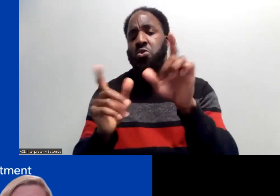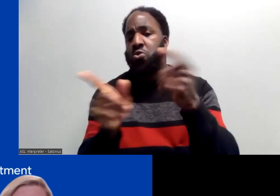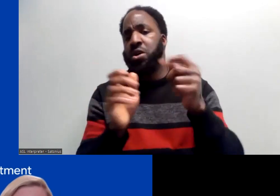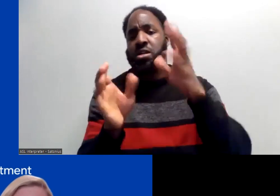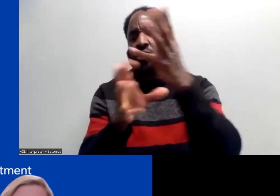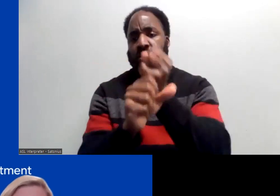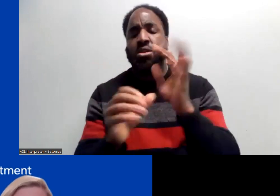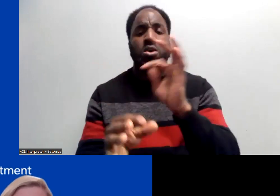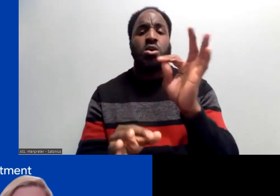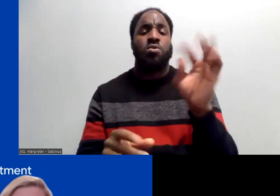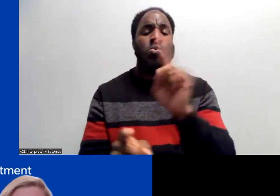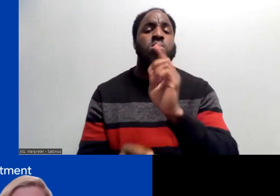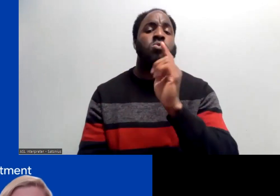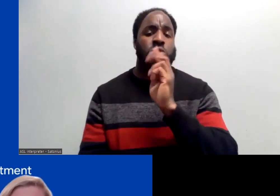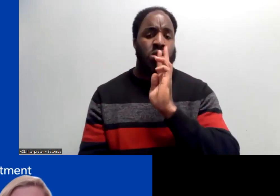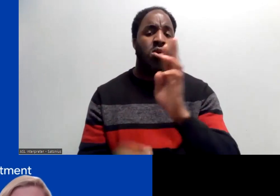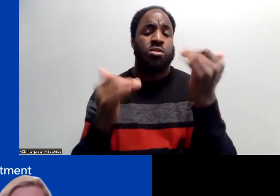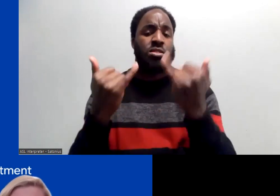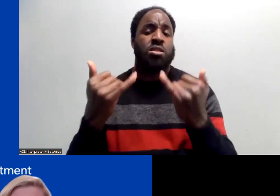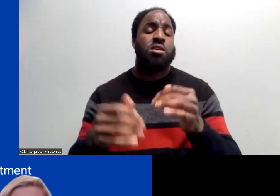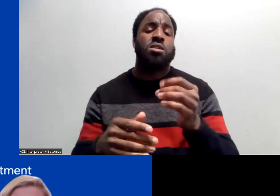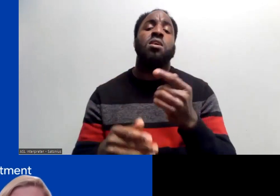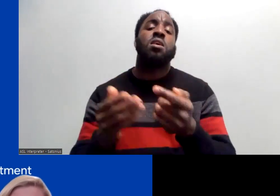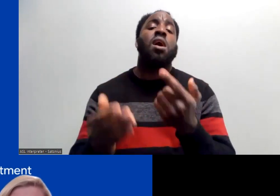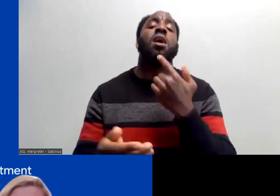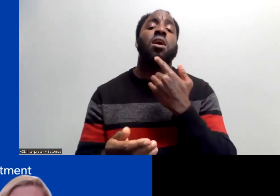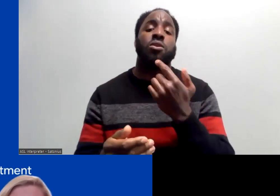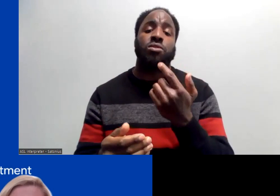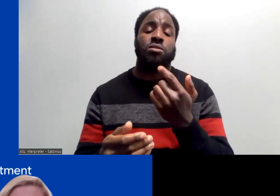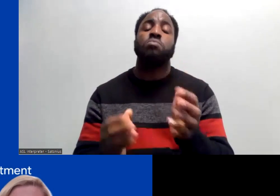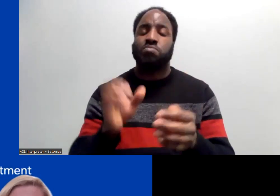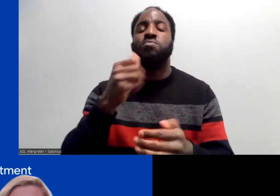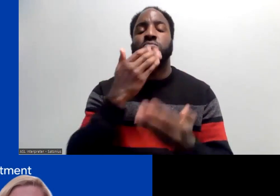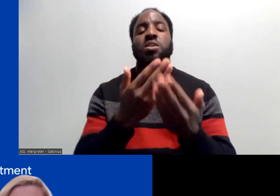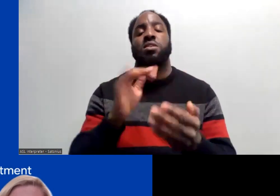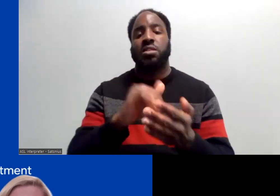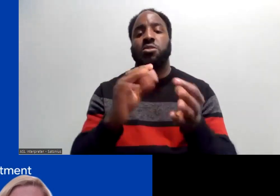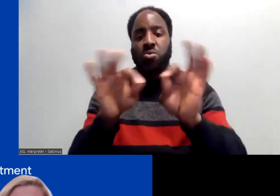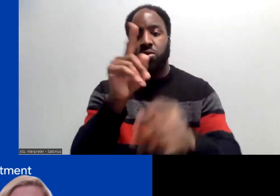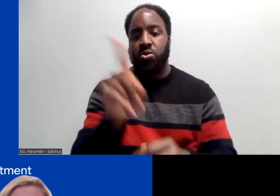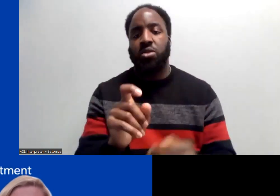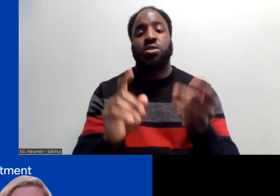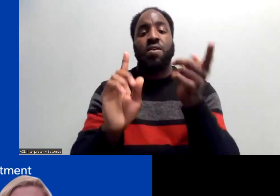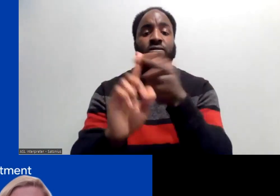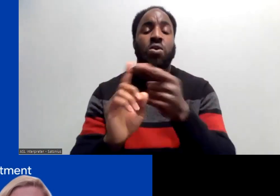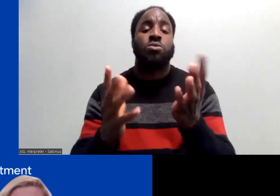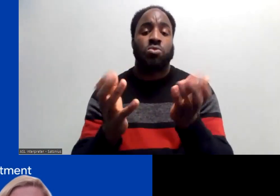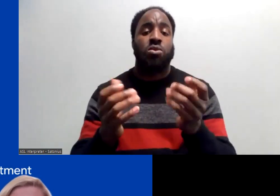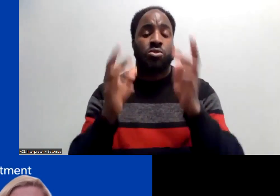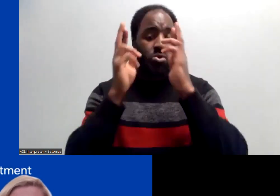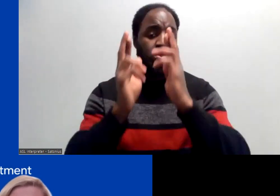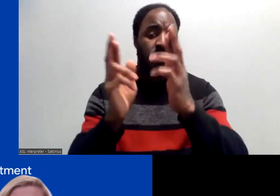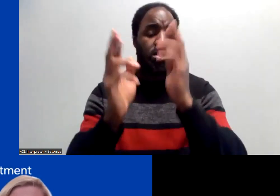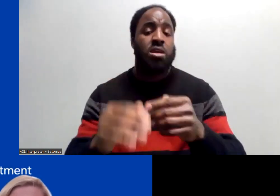we sit today. Well, I would say first, thank you. That's such an important and timely question. First, we want to recognize just